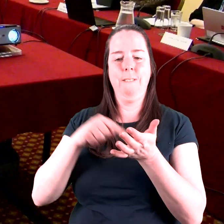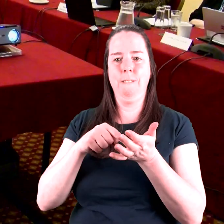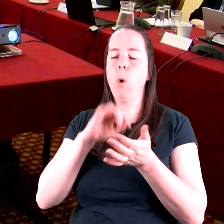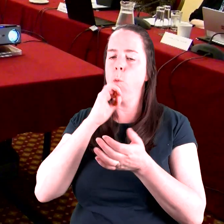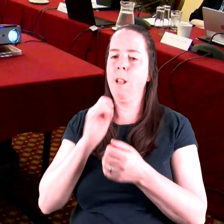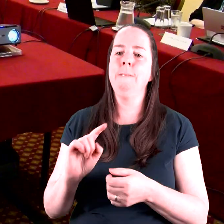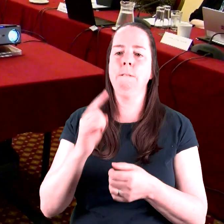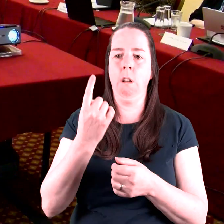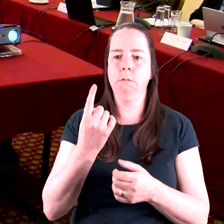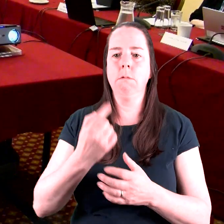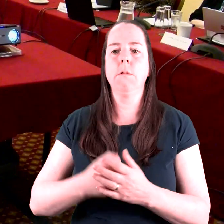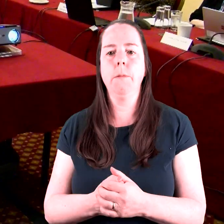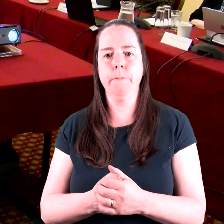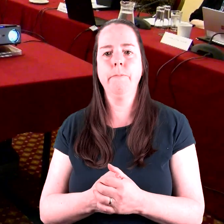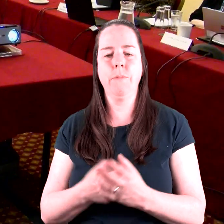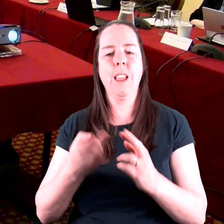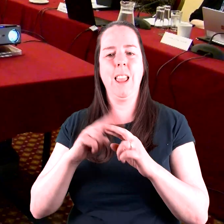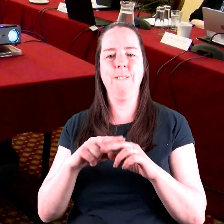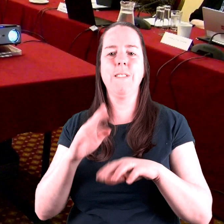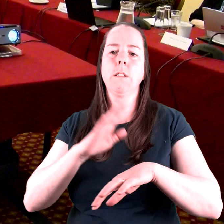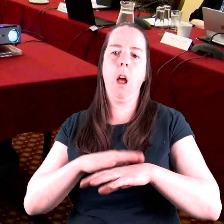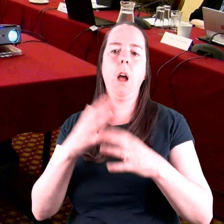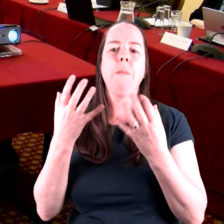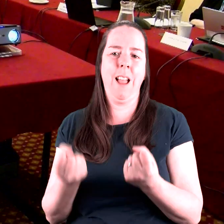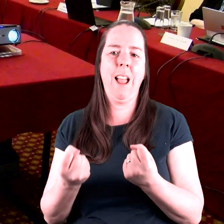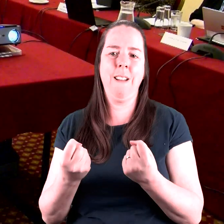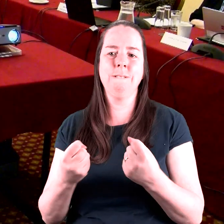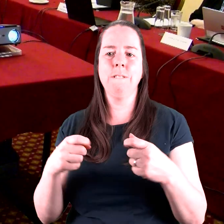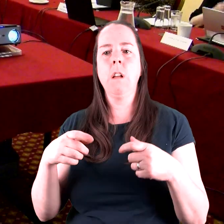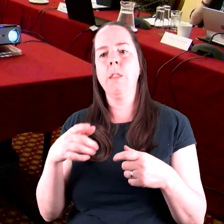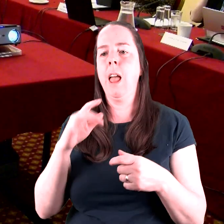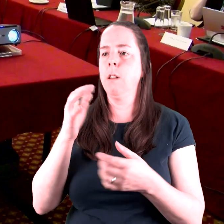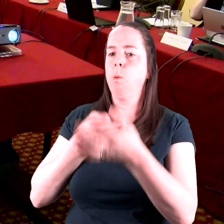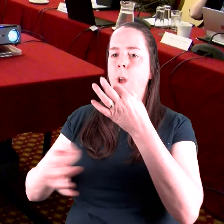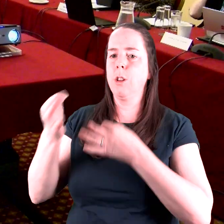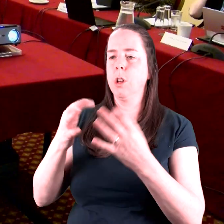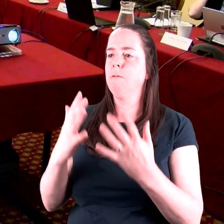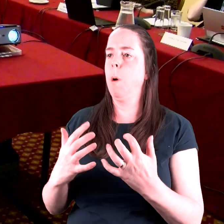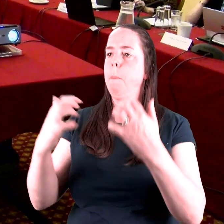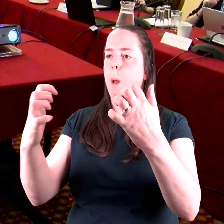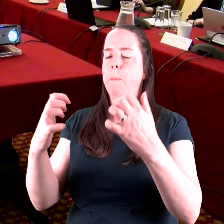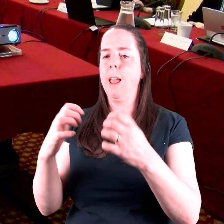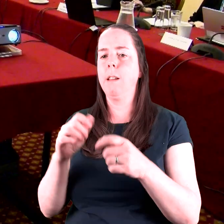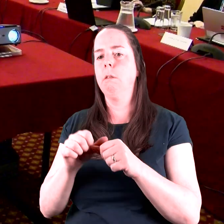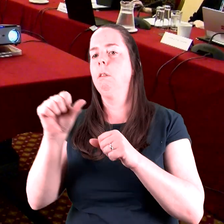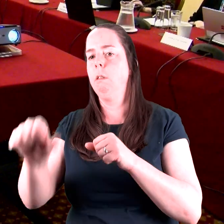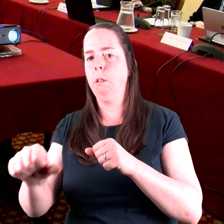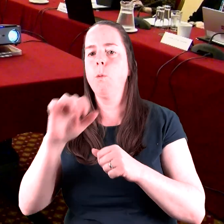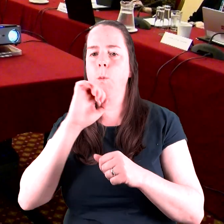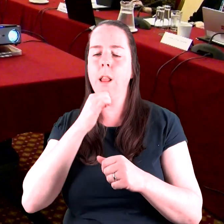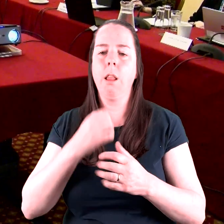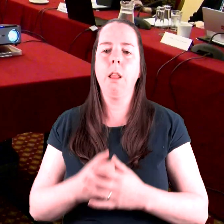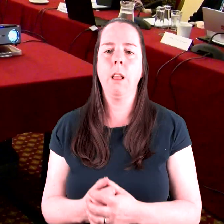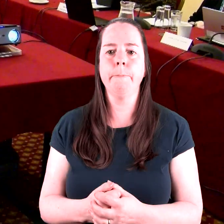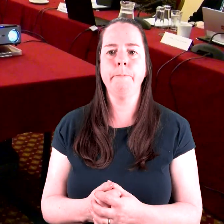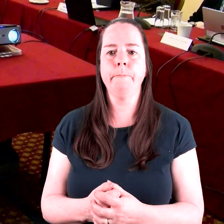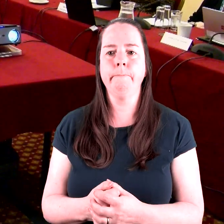the meeting will be prioritised, and if time allows, we will then take questions from other members of the